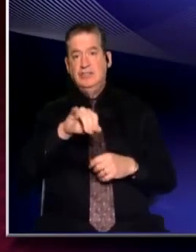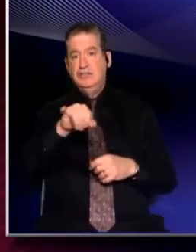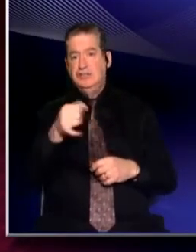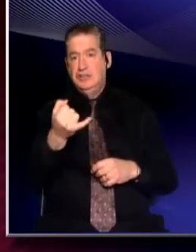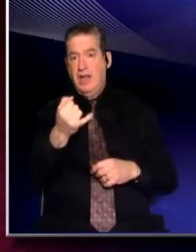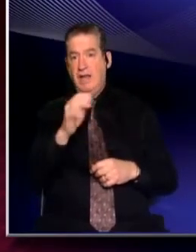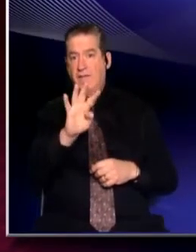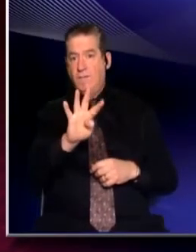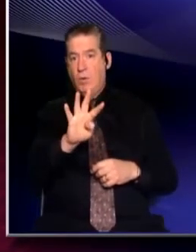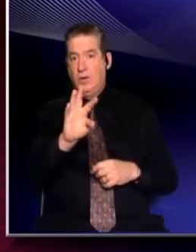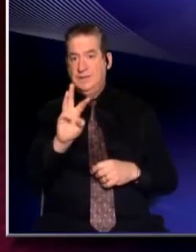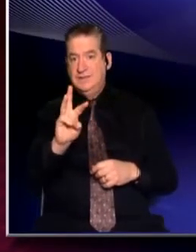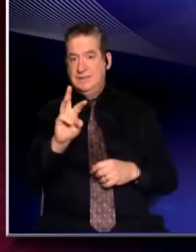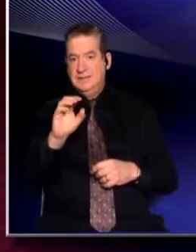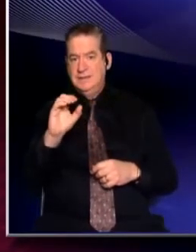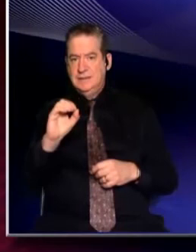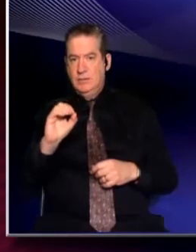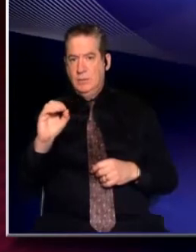J4600,